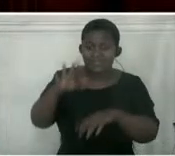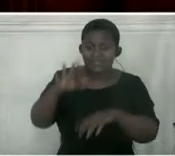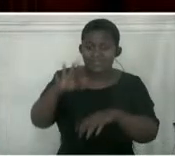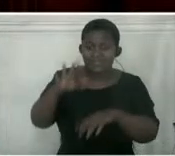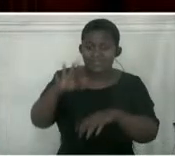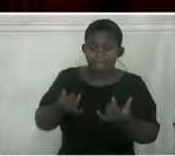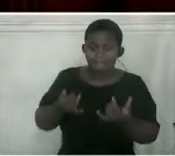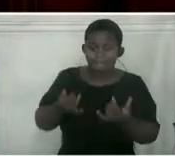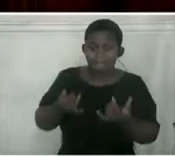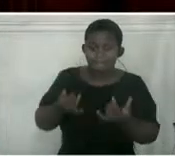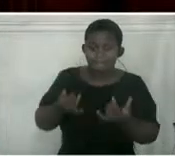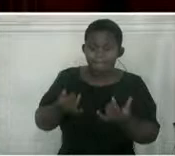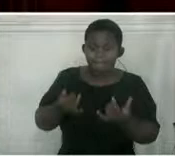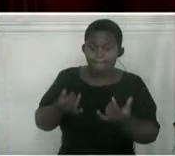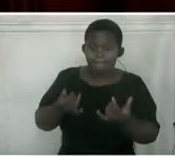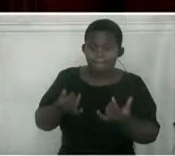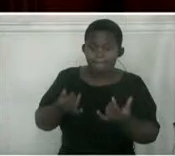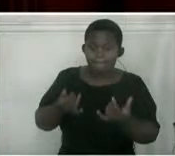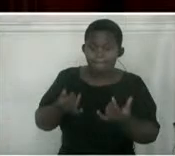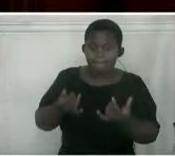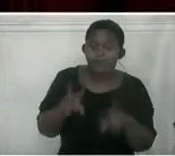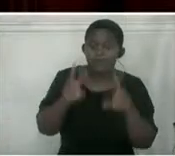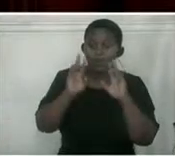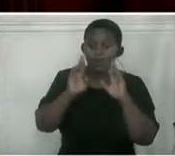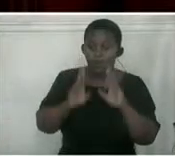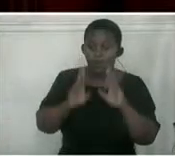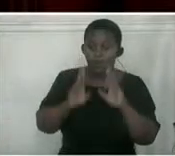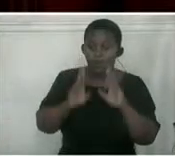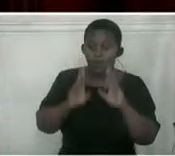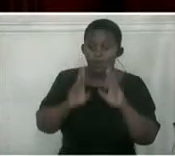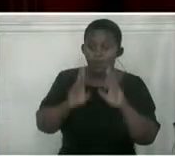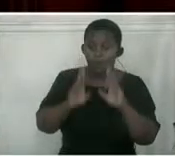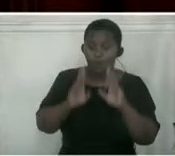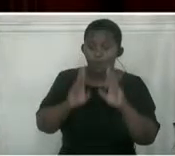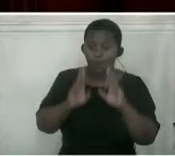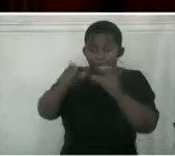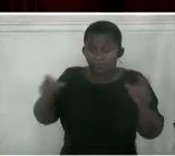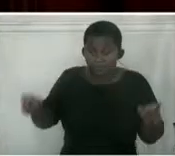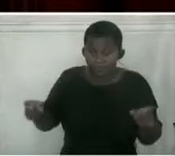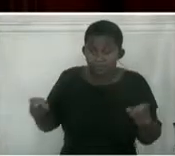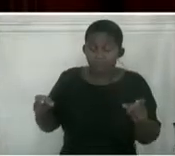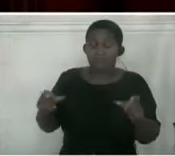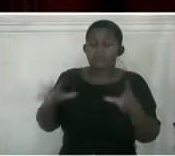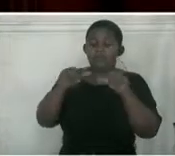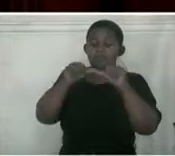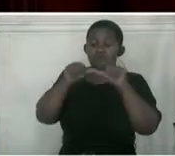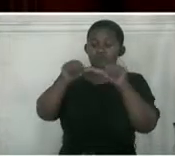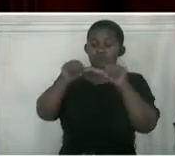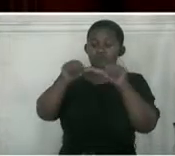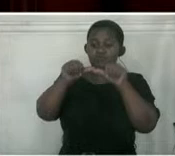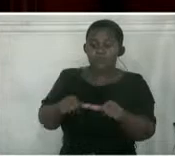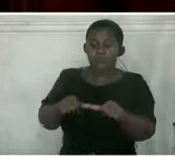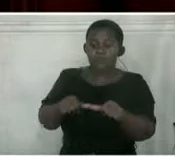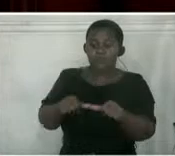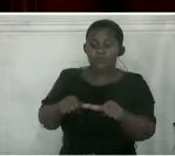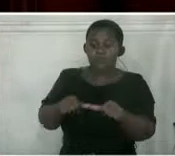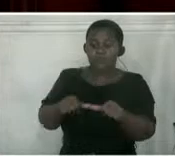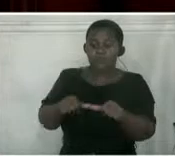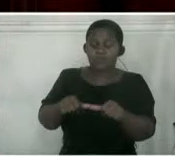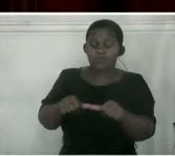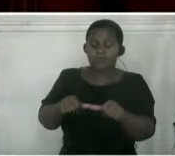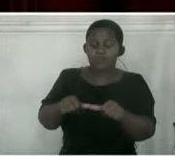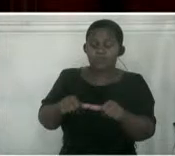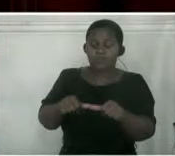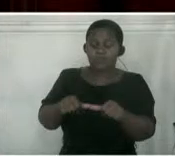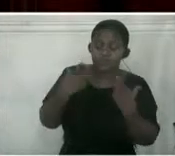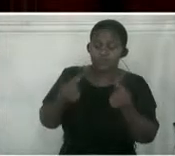must quicken. The hope and expectation of our people must be kept alive. There is work to be done, and be